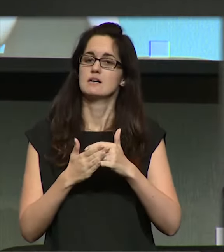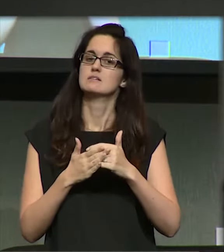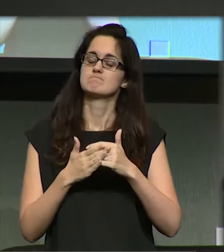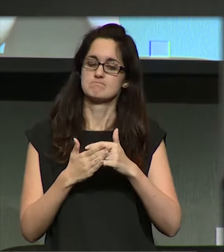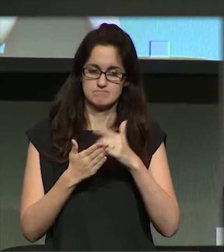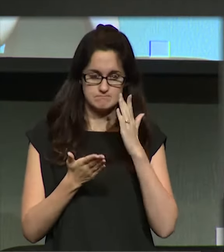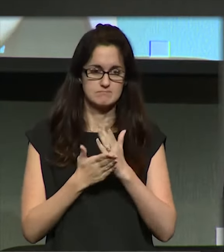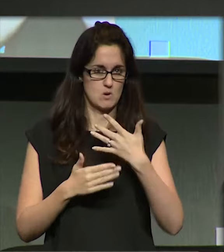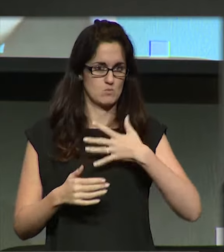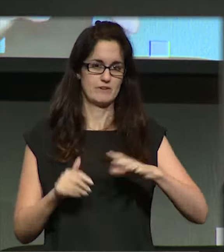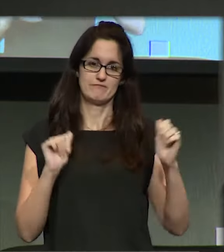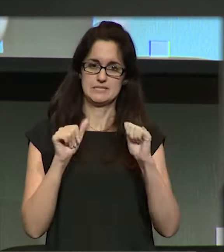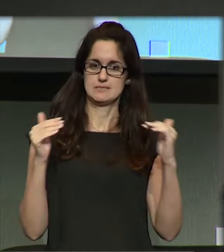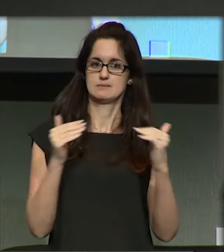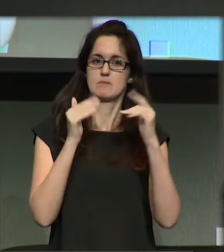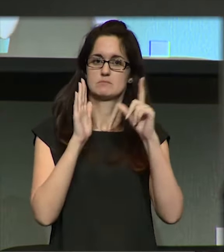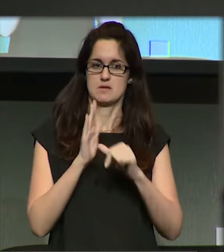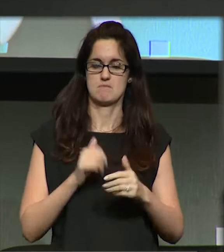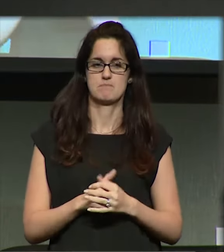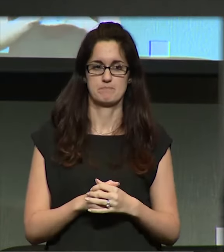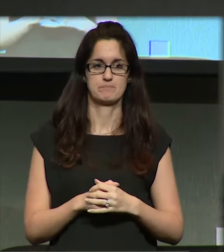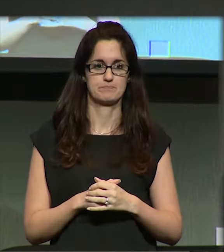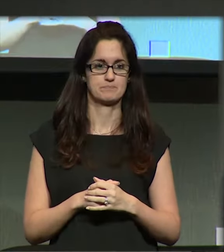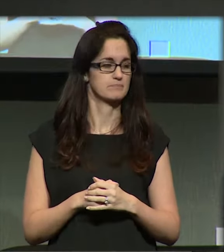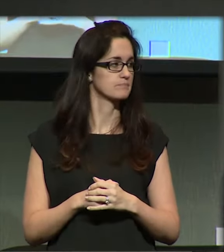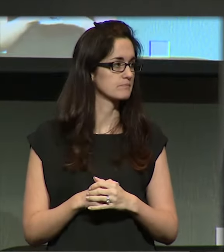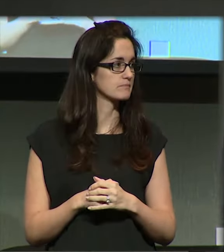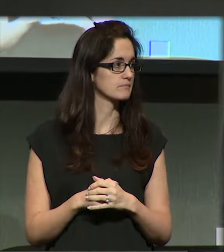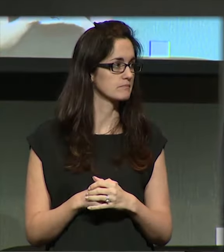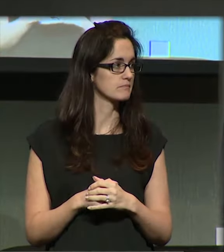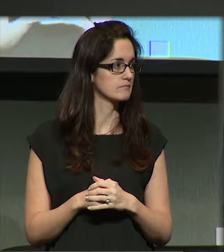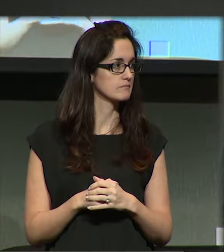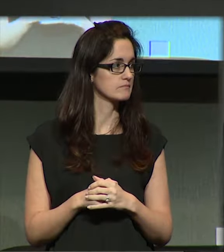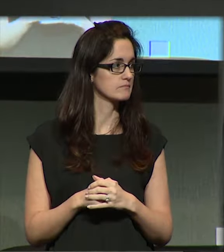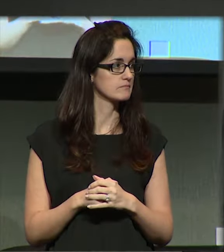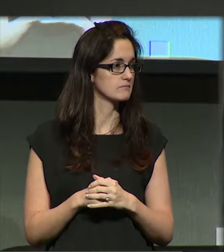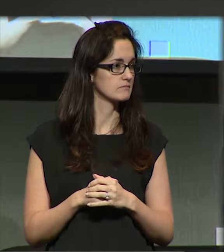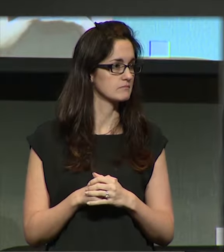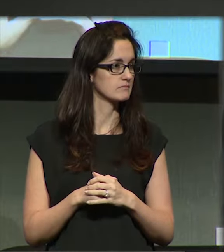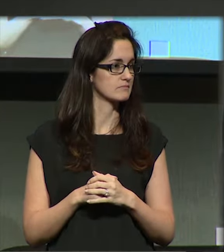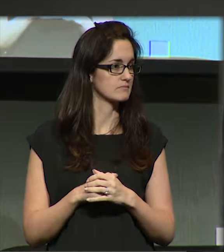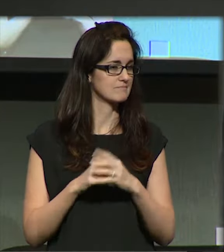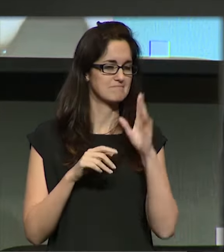finish. In part, that's why I didn't have that illustrious rugby league career.